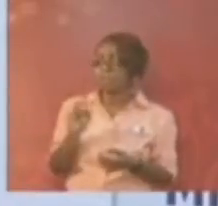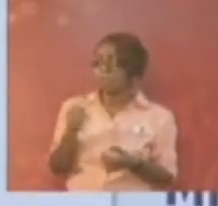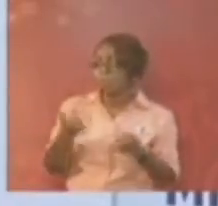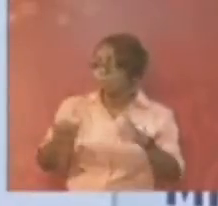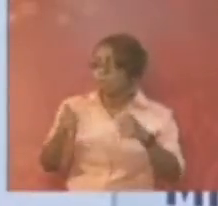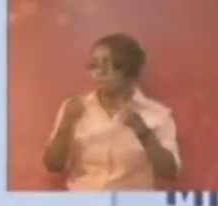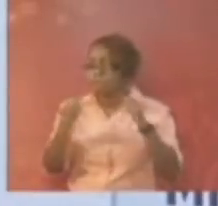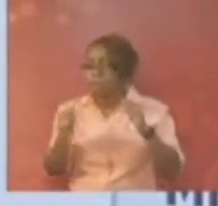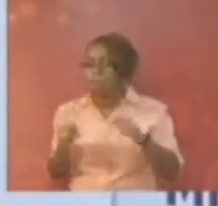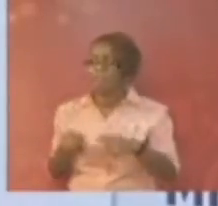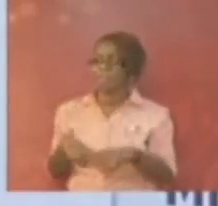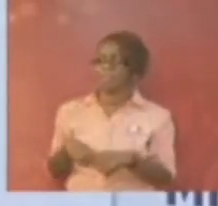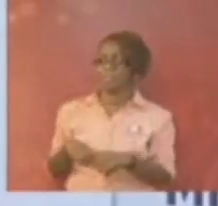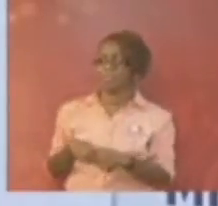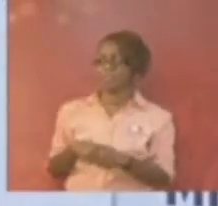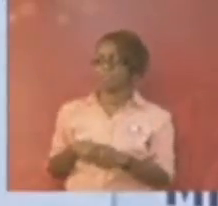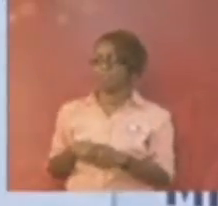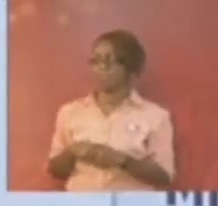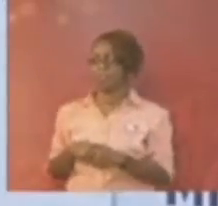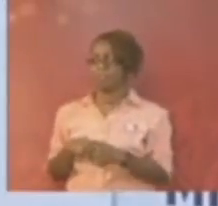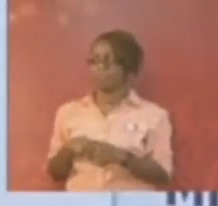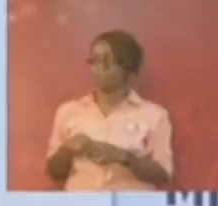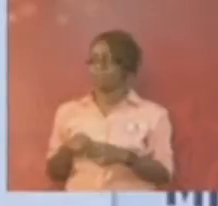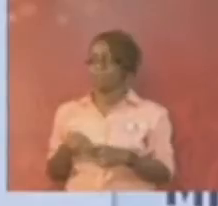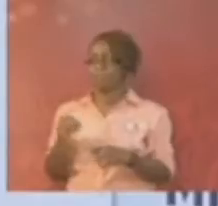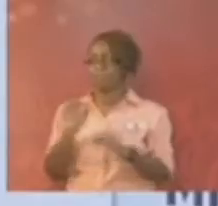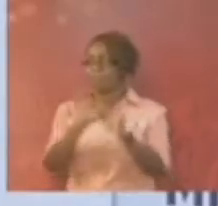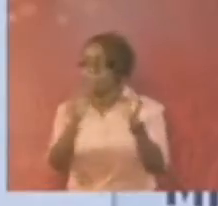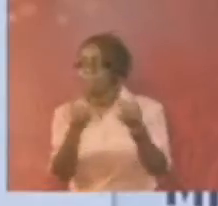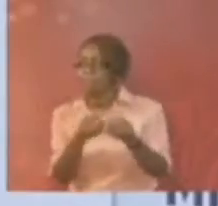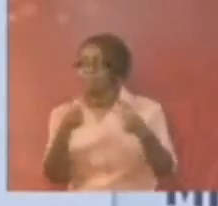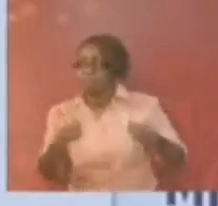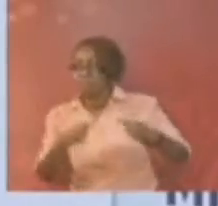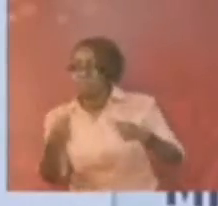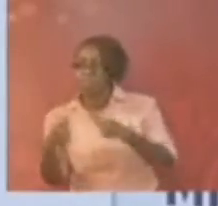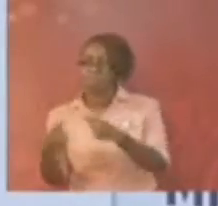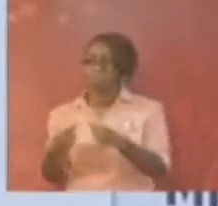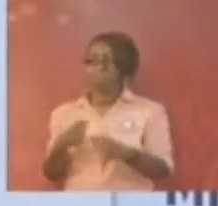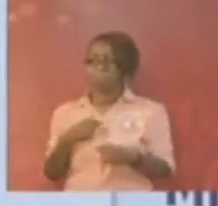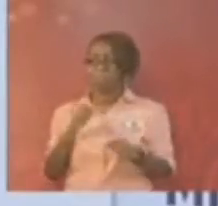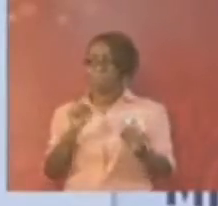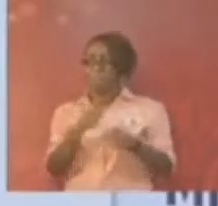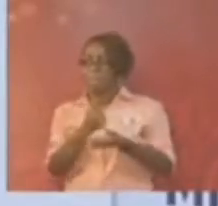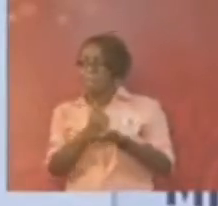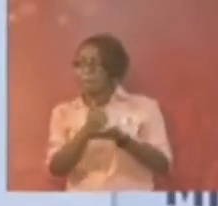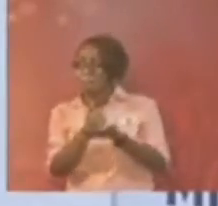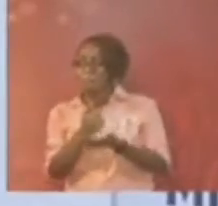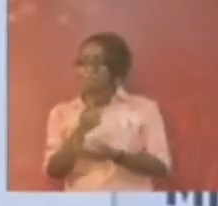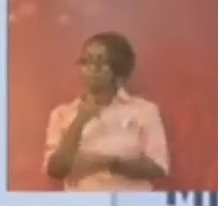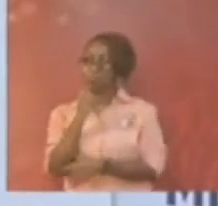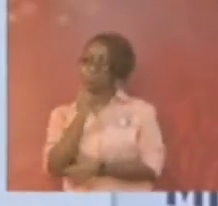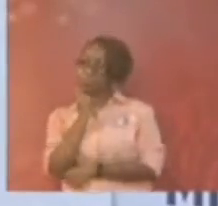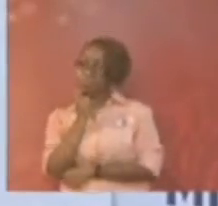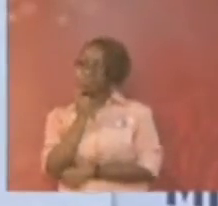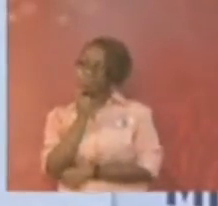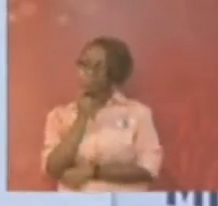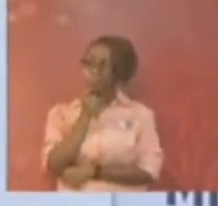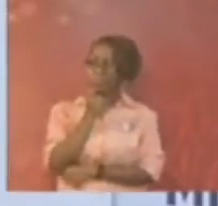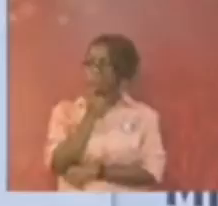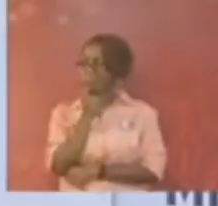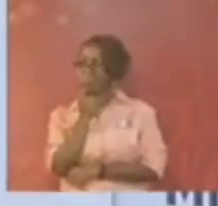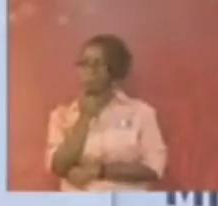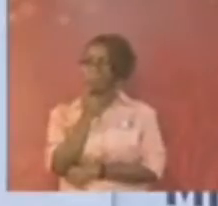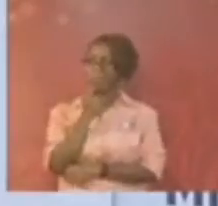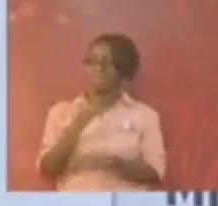struggling at this time, and you may be able to assist them in some way. So think about how you could positively impact somebody's life